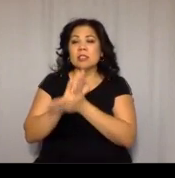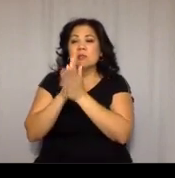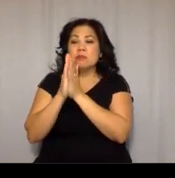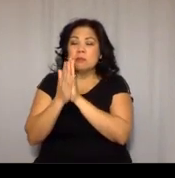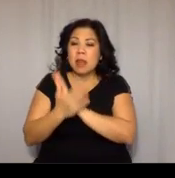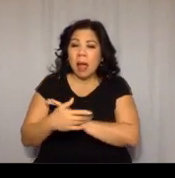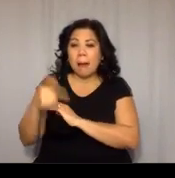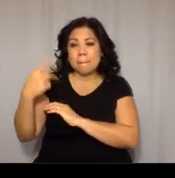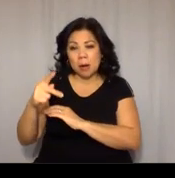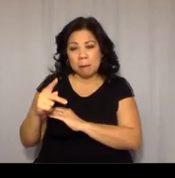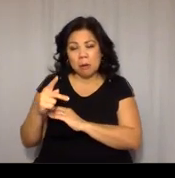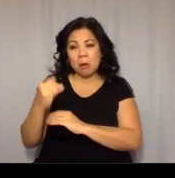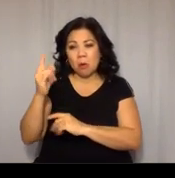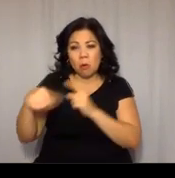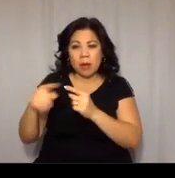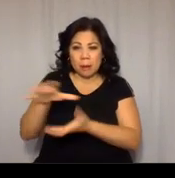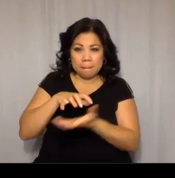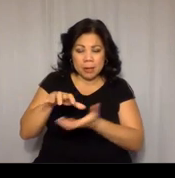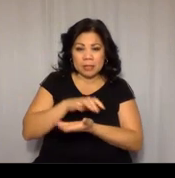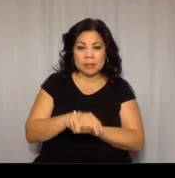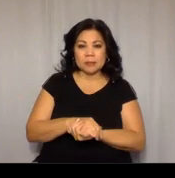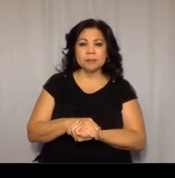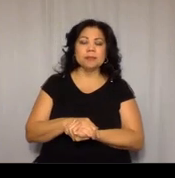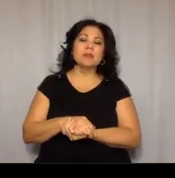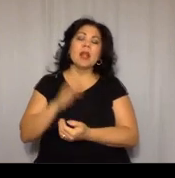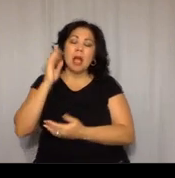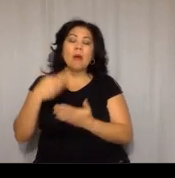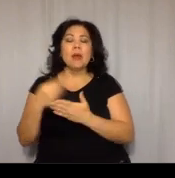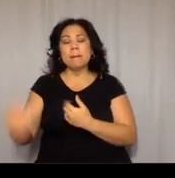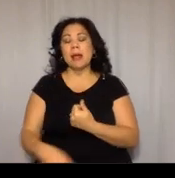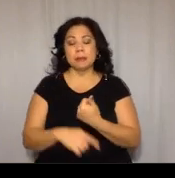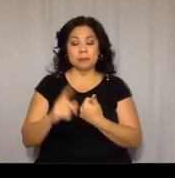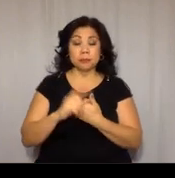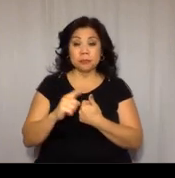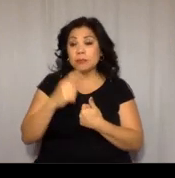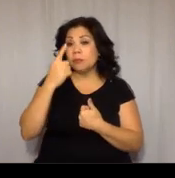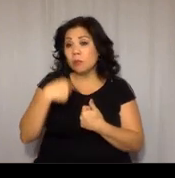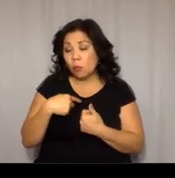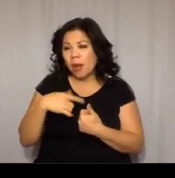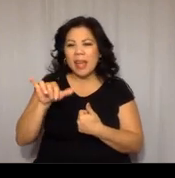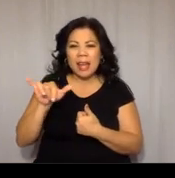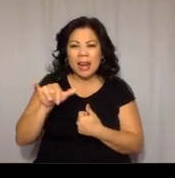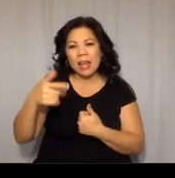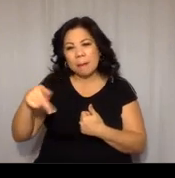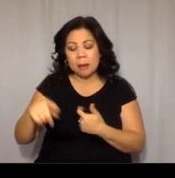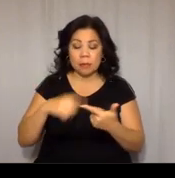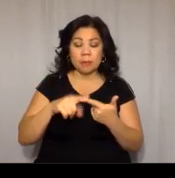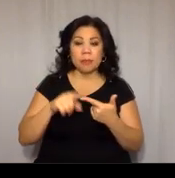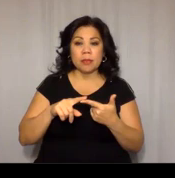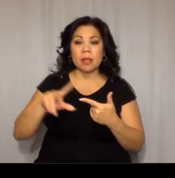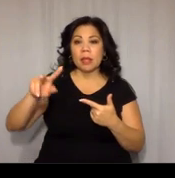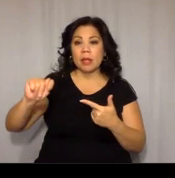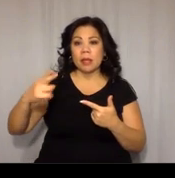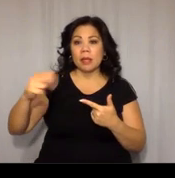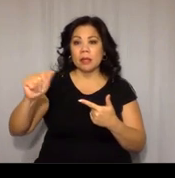So if you only get 3 or 4 tubes of paint, I would get a red that's kind of purpley, phthalo